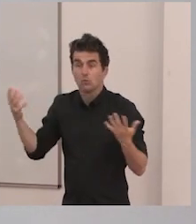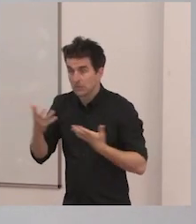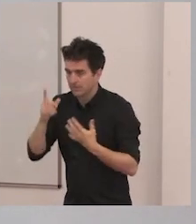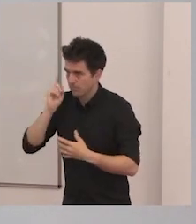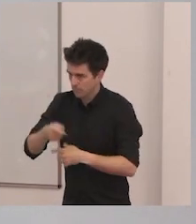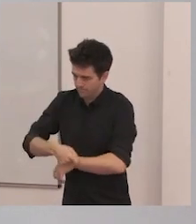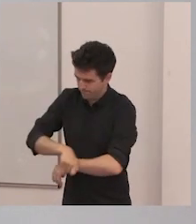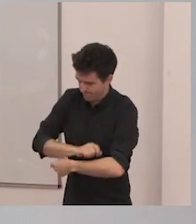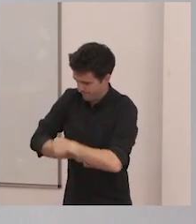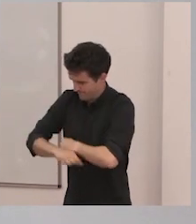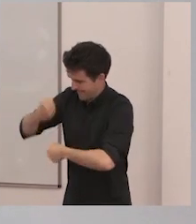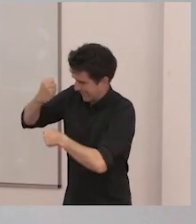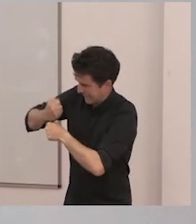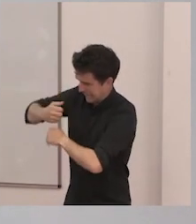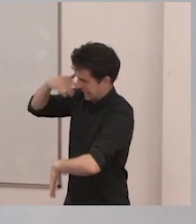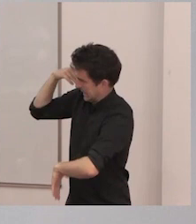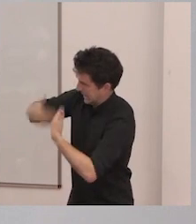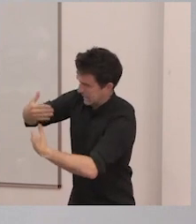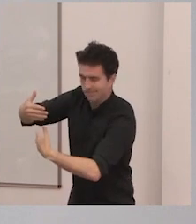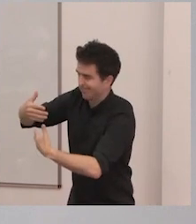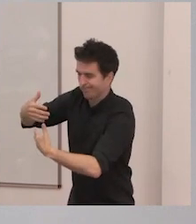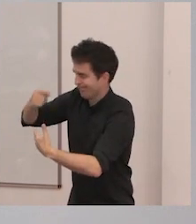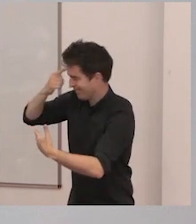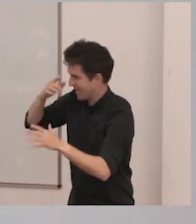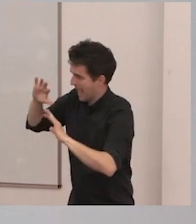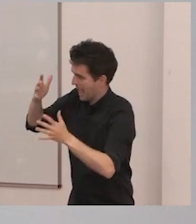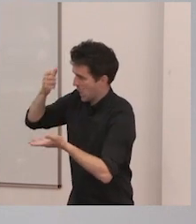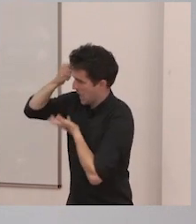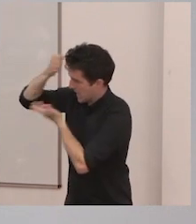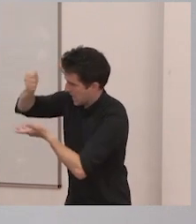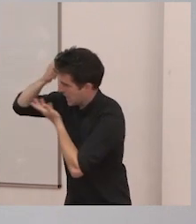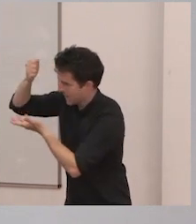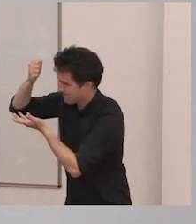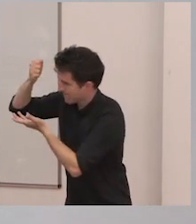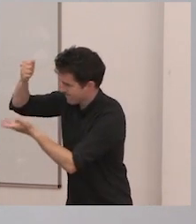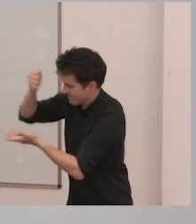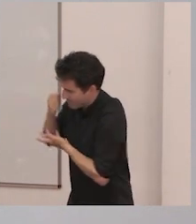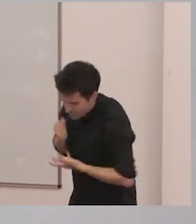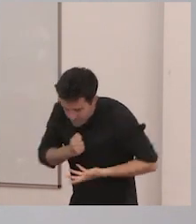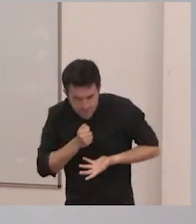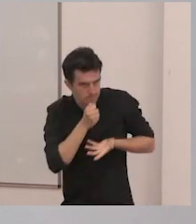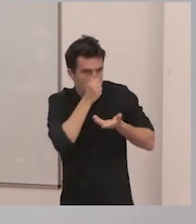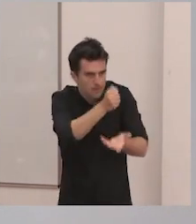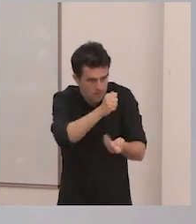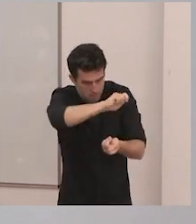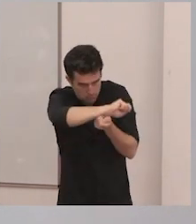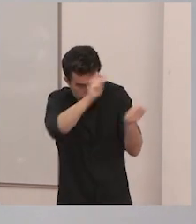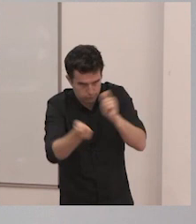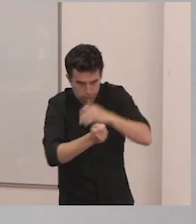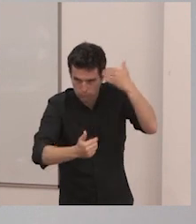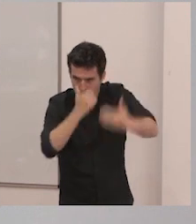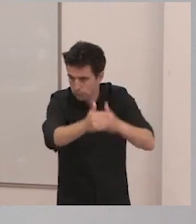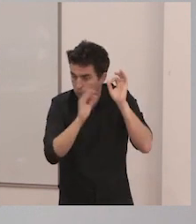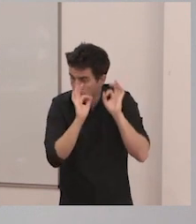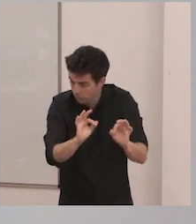maintain strong and cohesive family environments, to establish and provide alternative